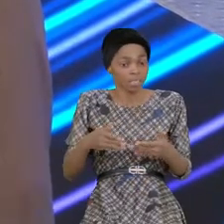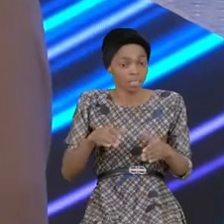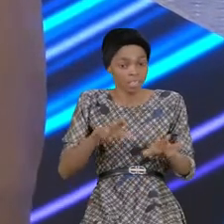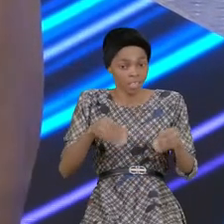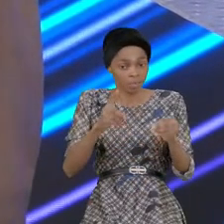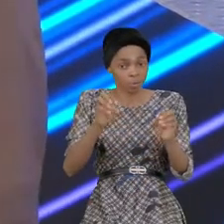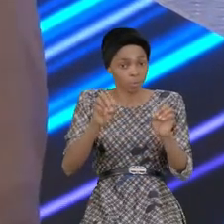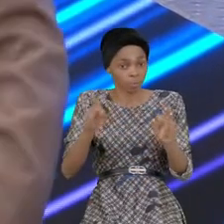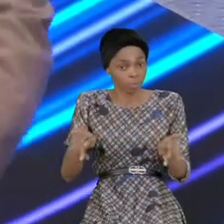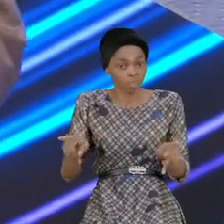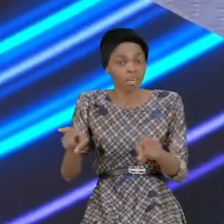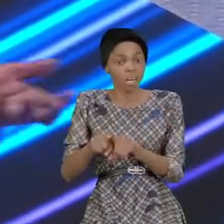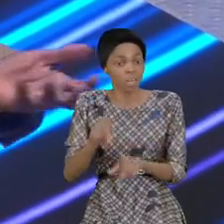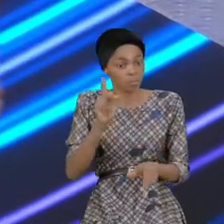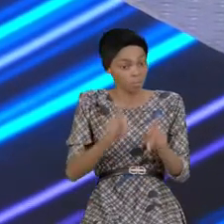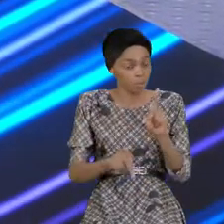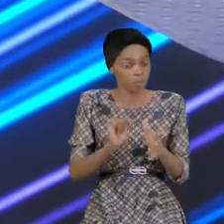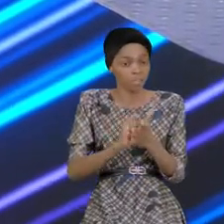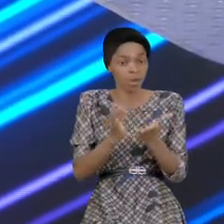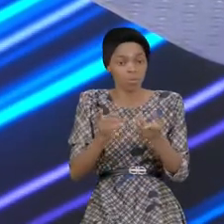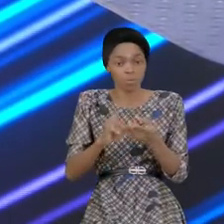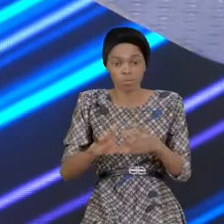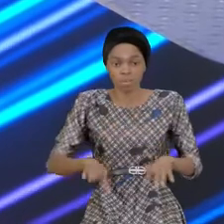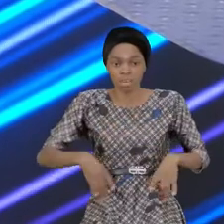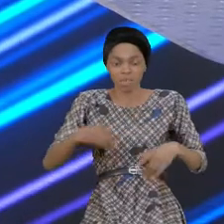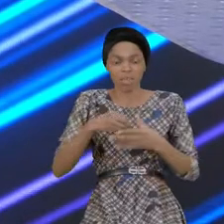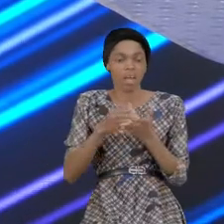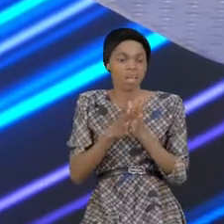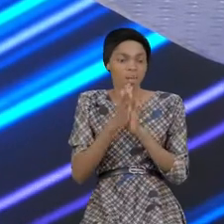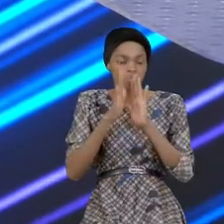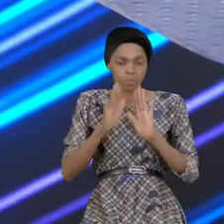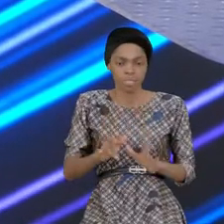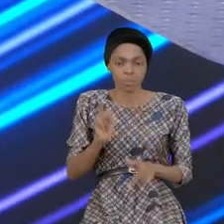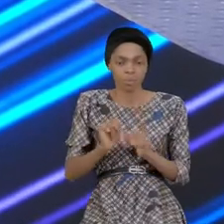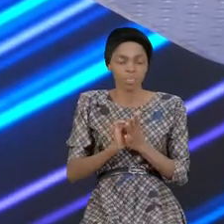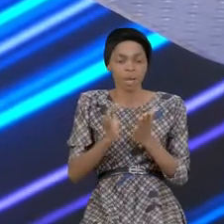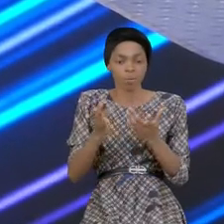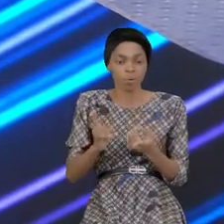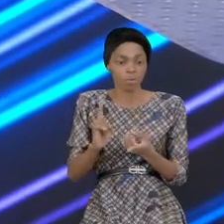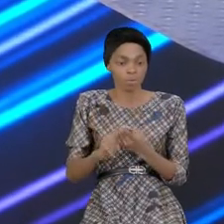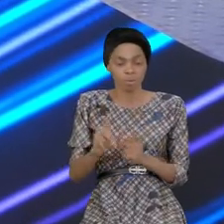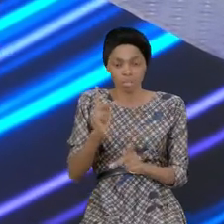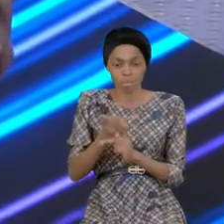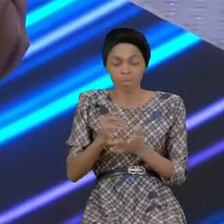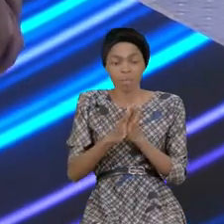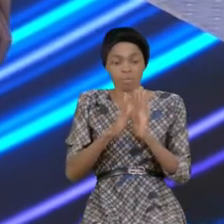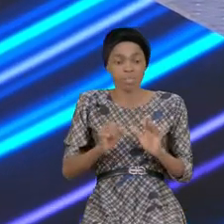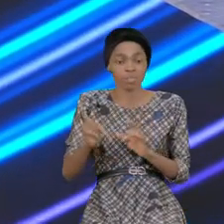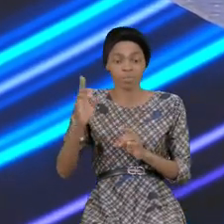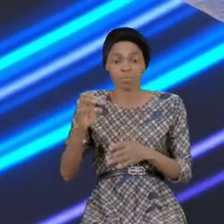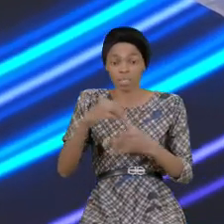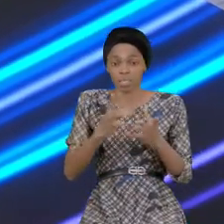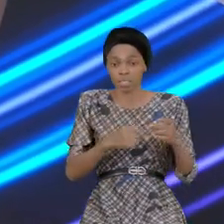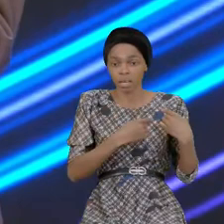to live at peace, the people who want to retain the peace of God in their hearts, they might